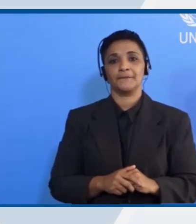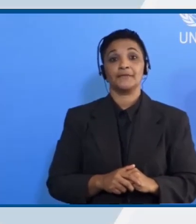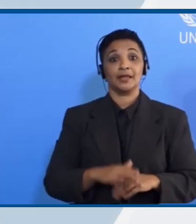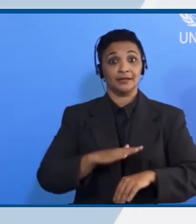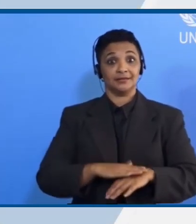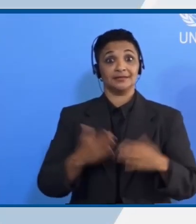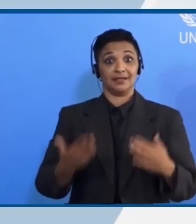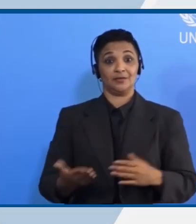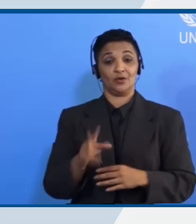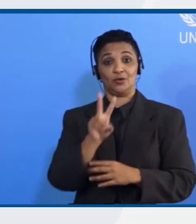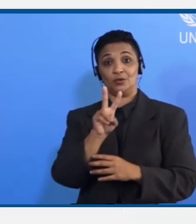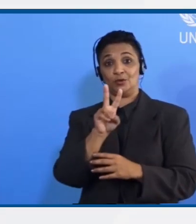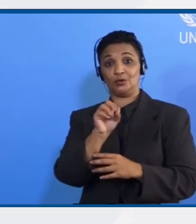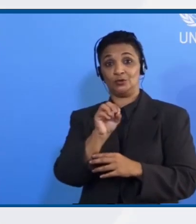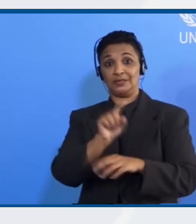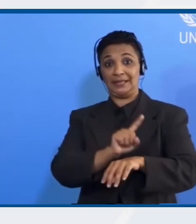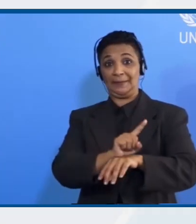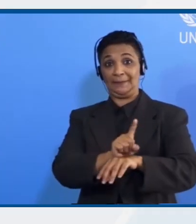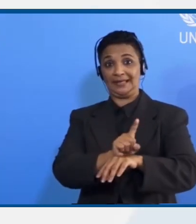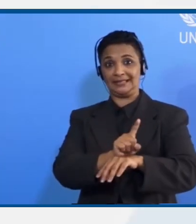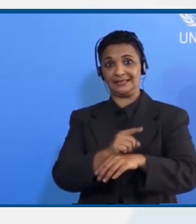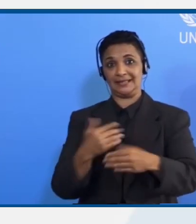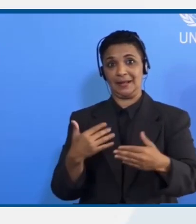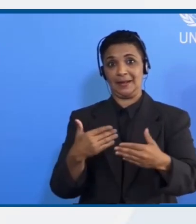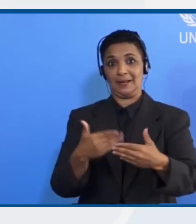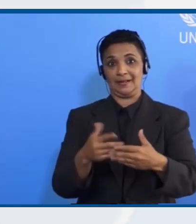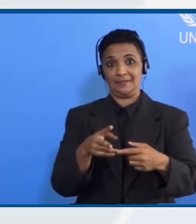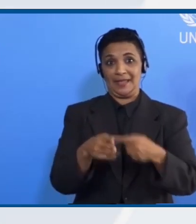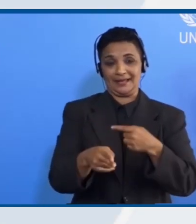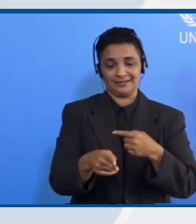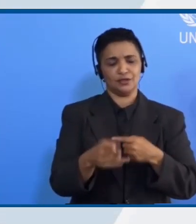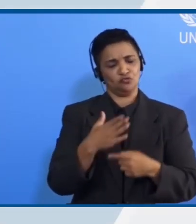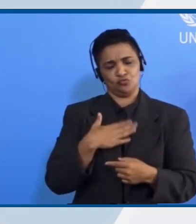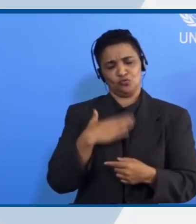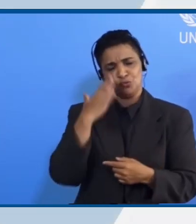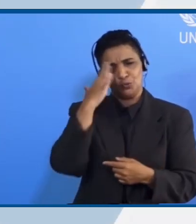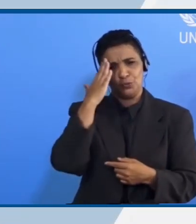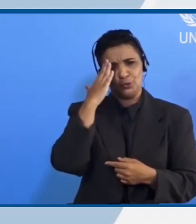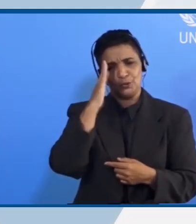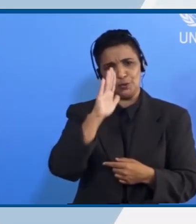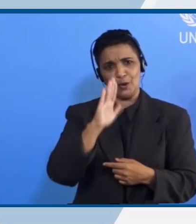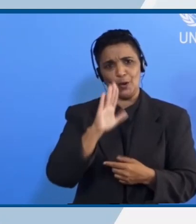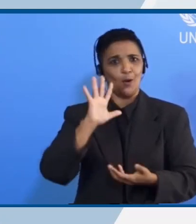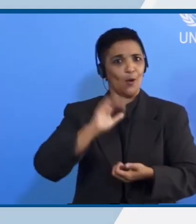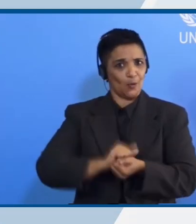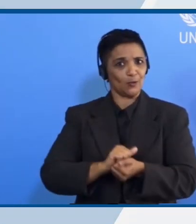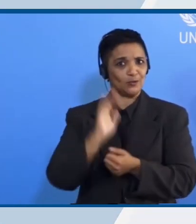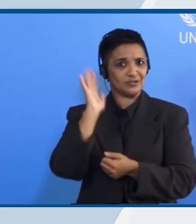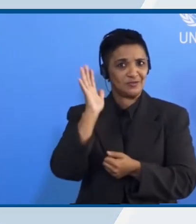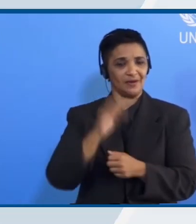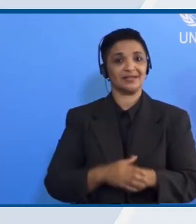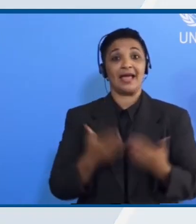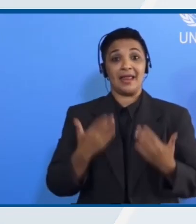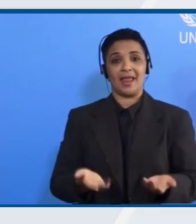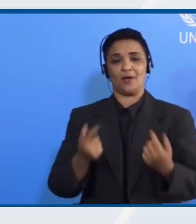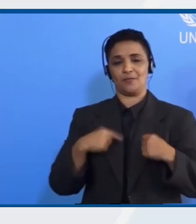now 20 minutes to the end of the event. We are okay. We know we have your concluding remarks. Let me throw at you a